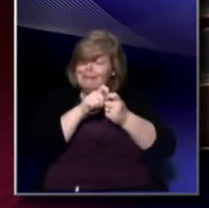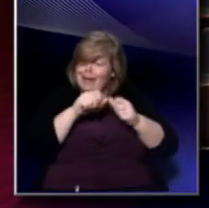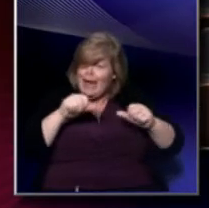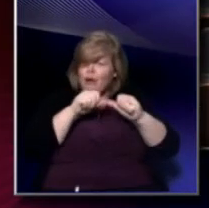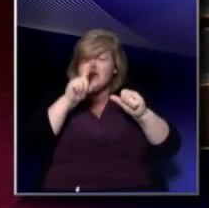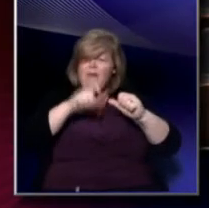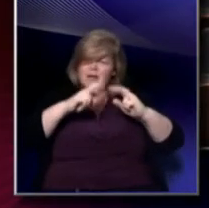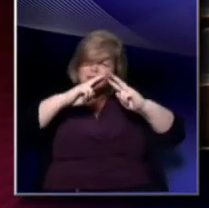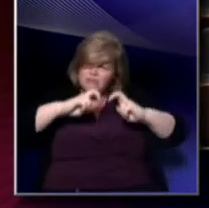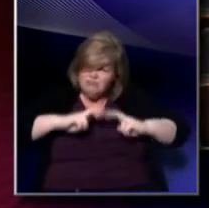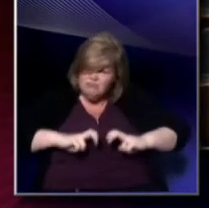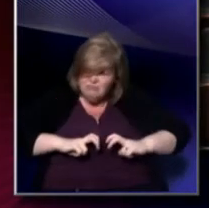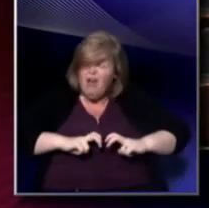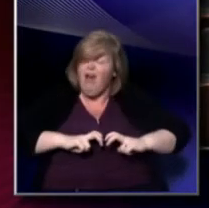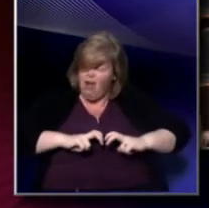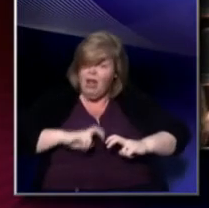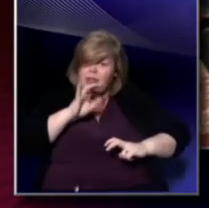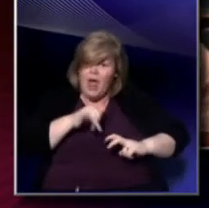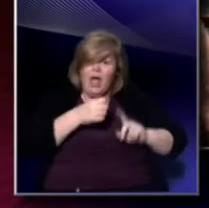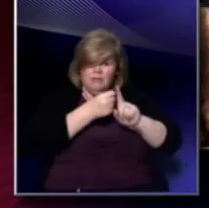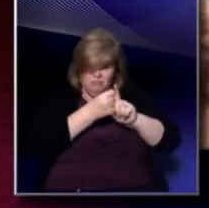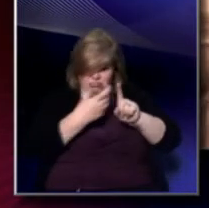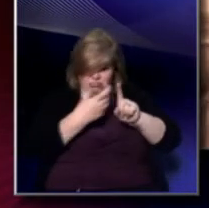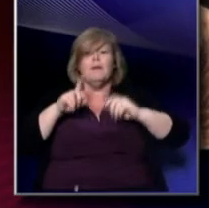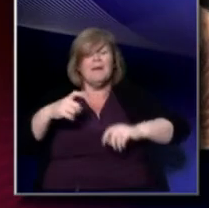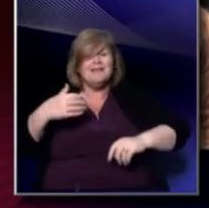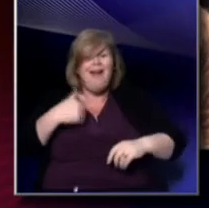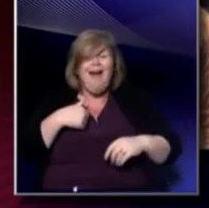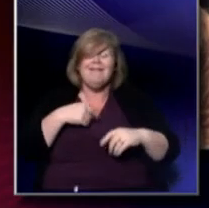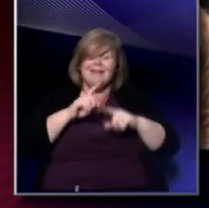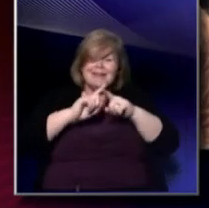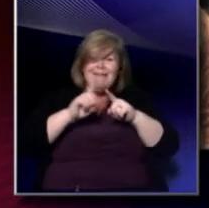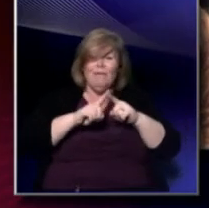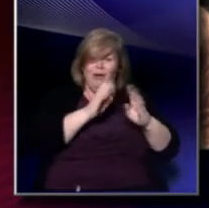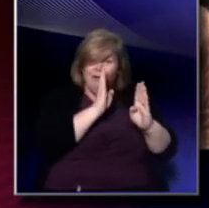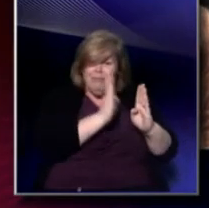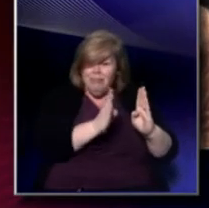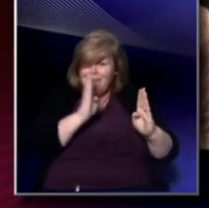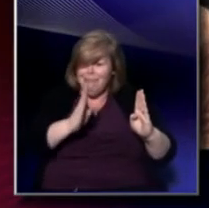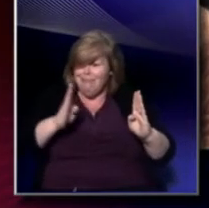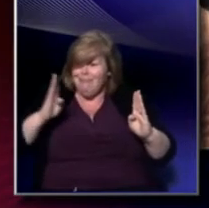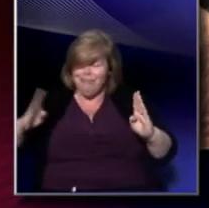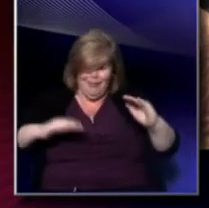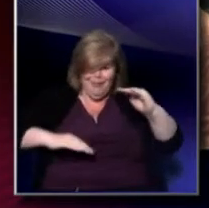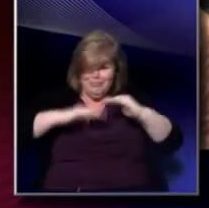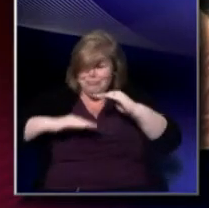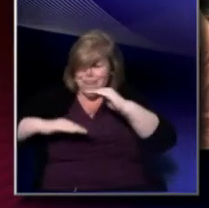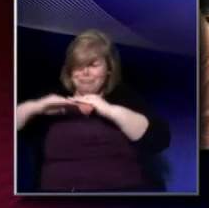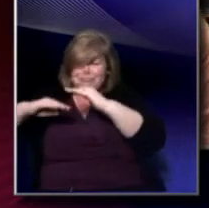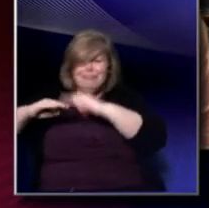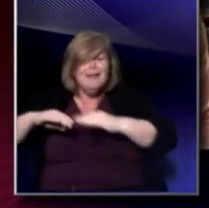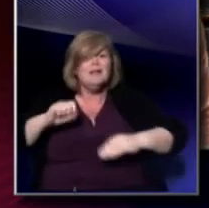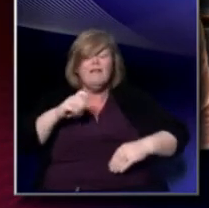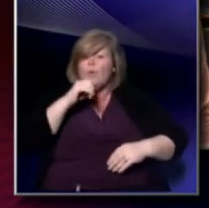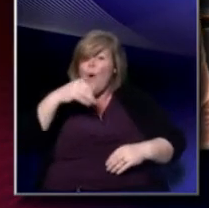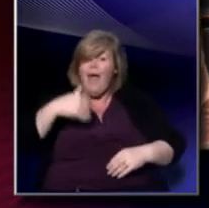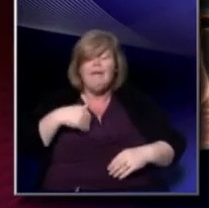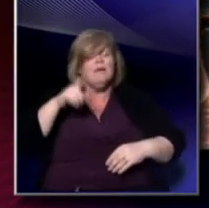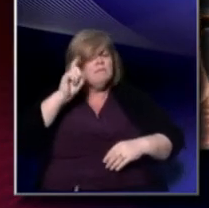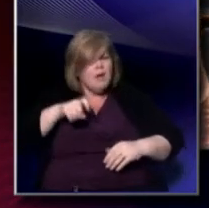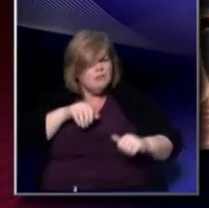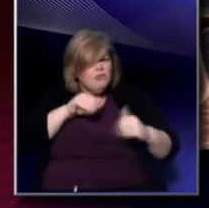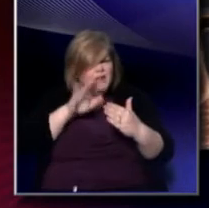at, and within those areas, if you don't have instruction, you must address it in this grant. So, like I said,